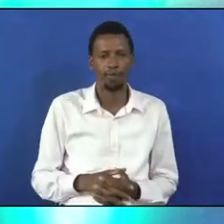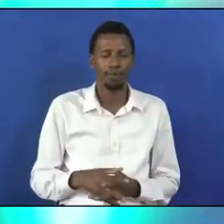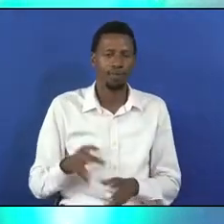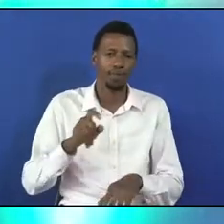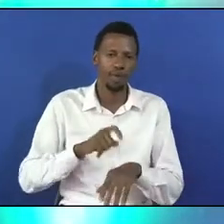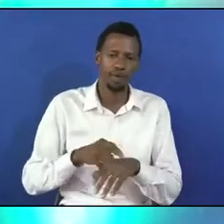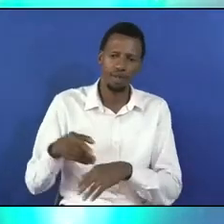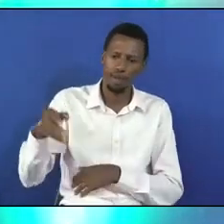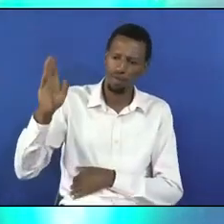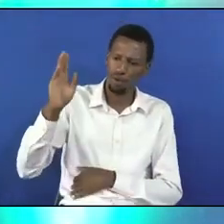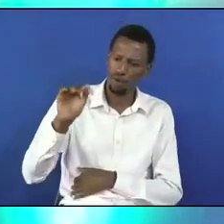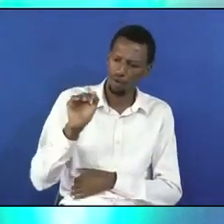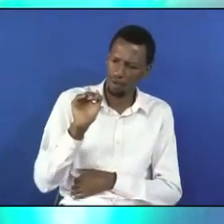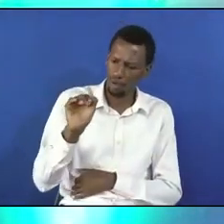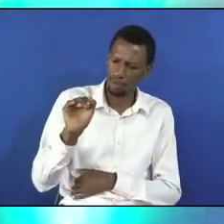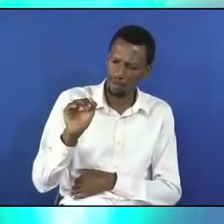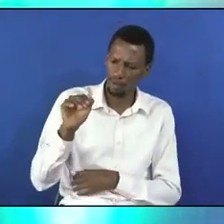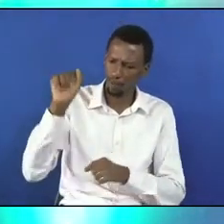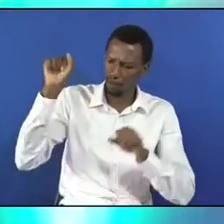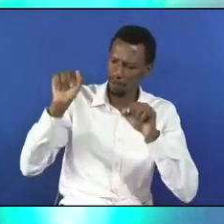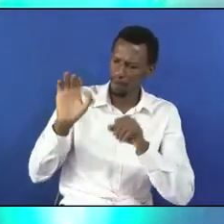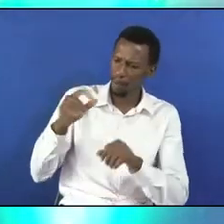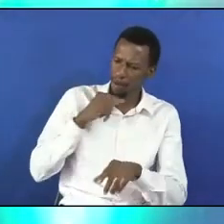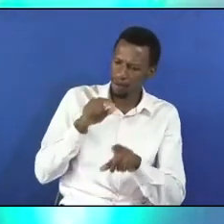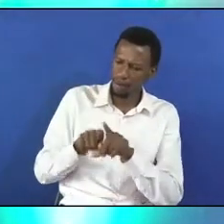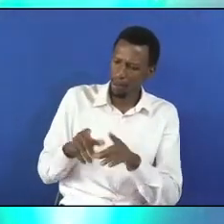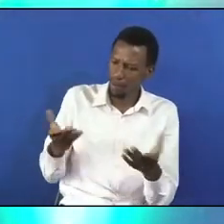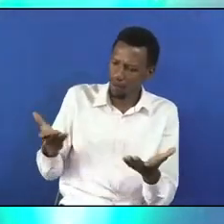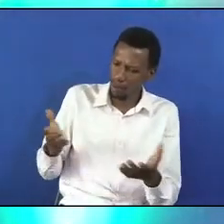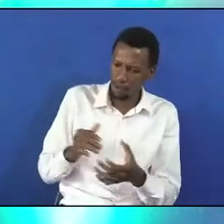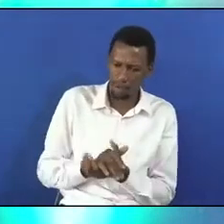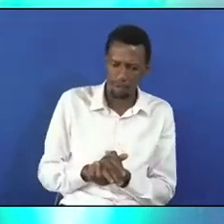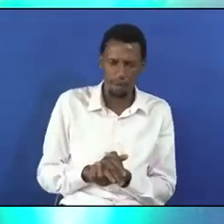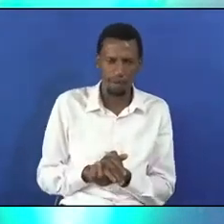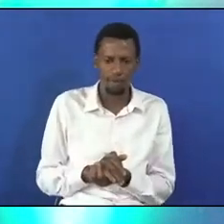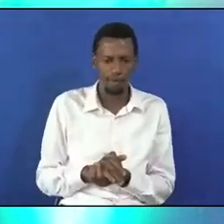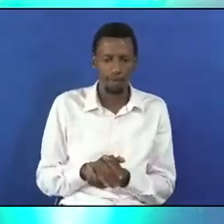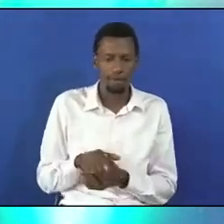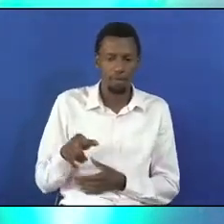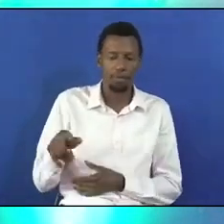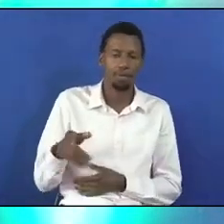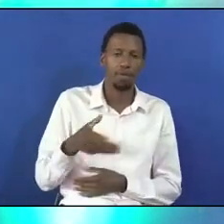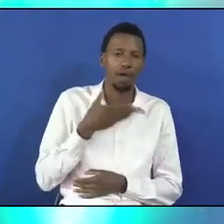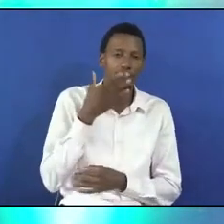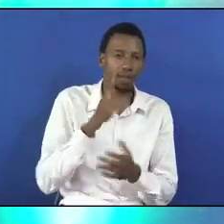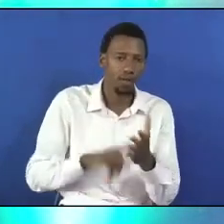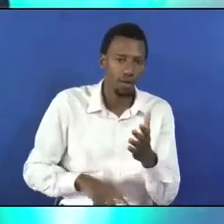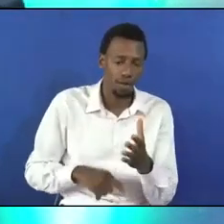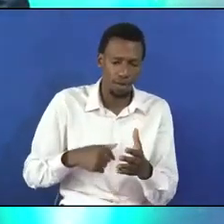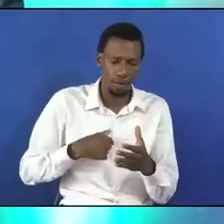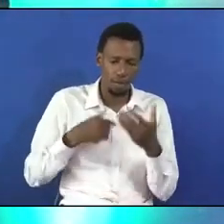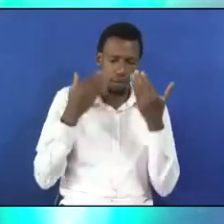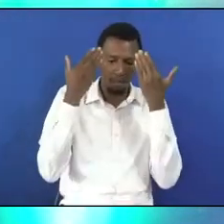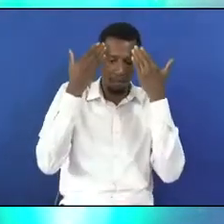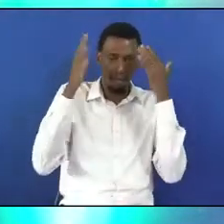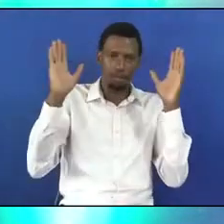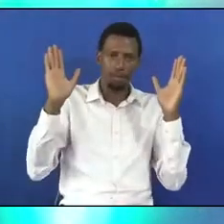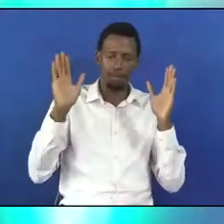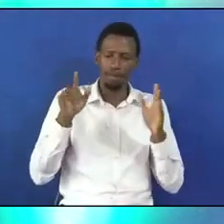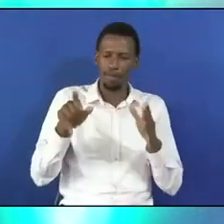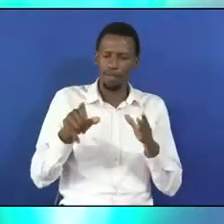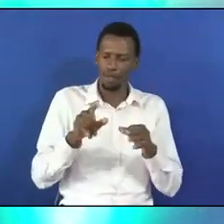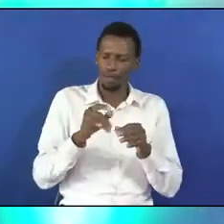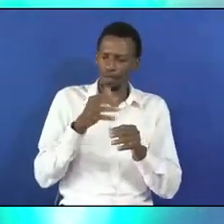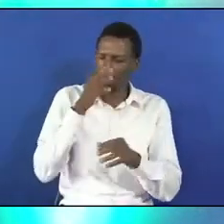When God asked him, where is your brother? He says he doesn't know. An outright lie to